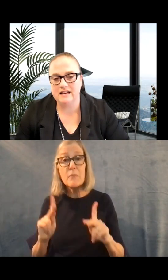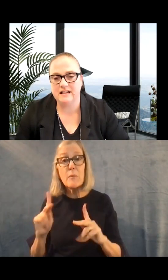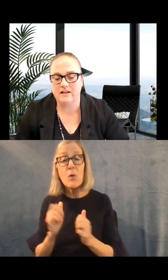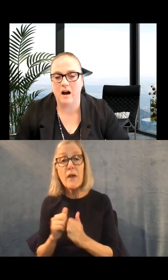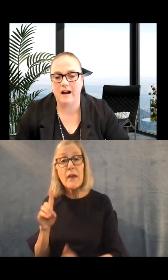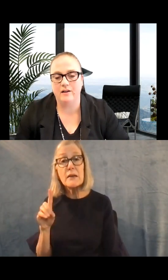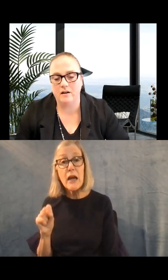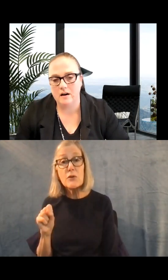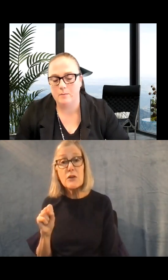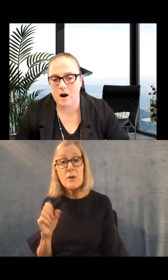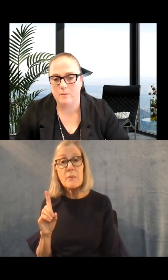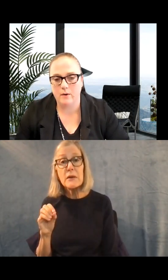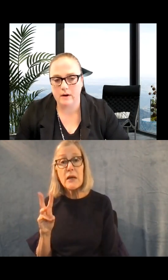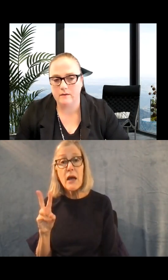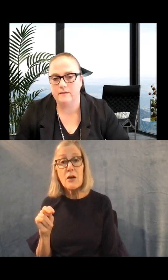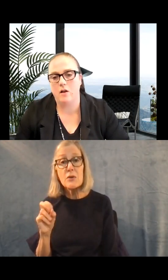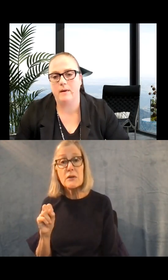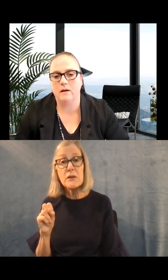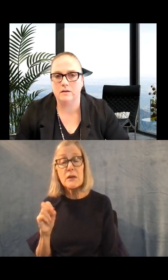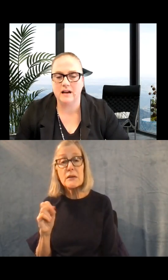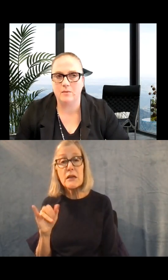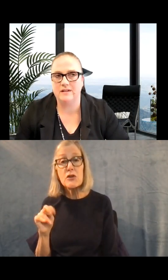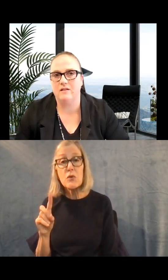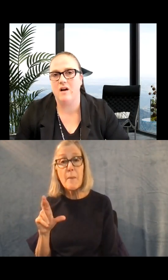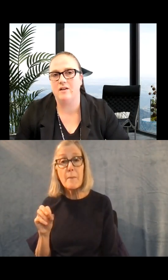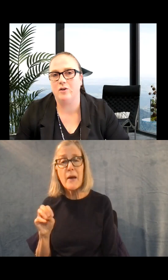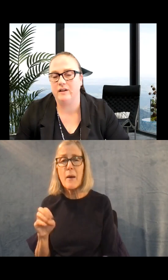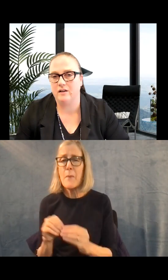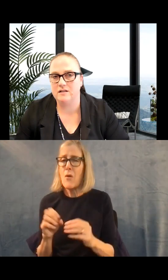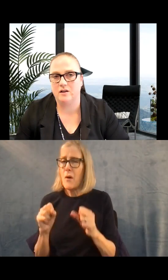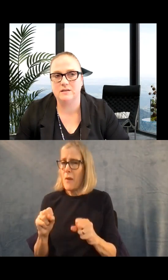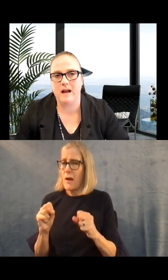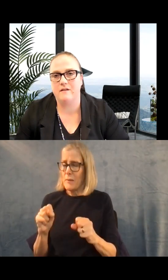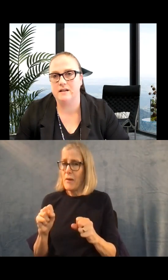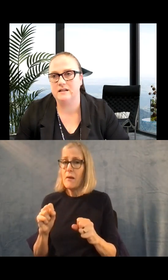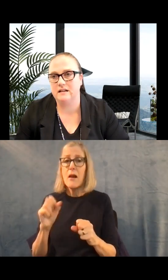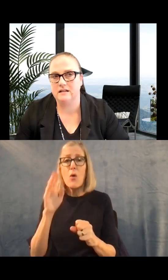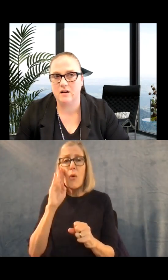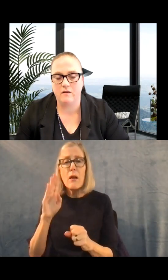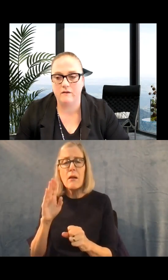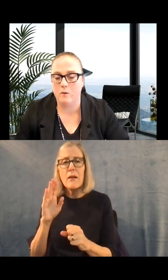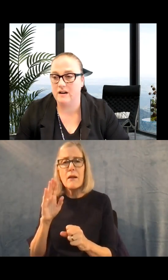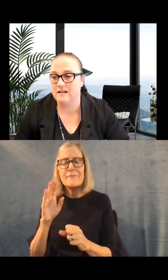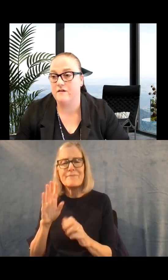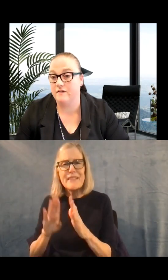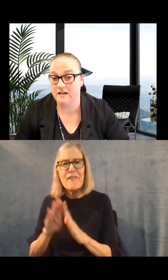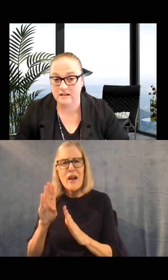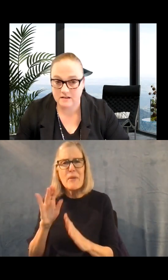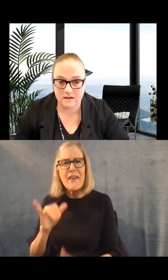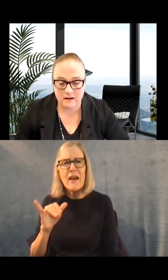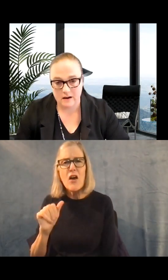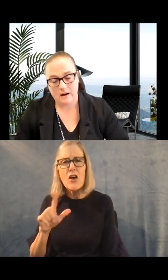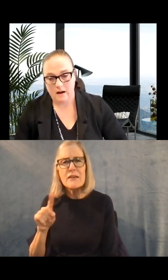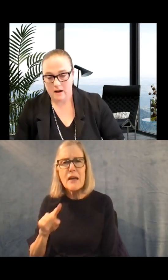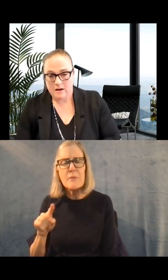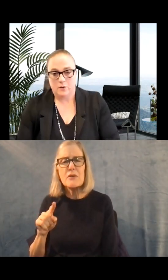a statistically higher probability of developing Alzheimer's and a lot earlier. It starts manifesting itself in the 40s and